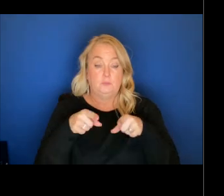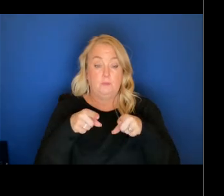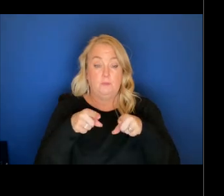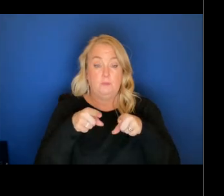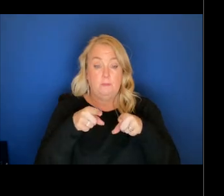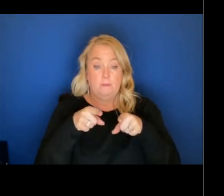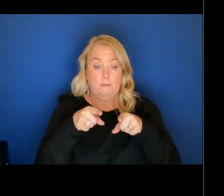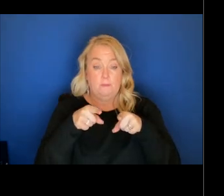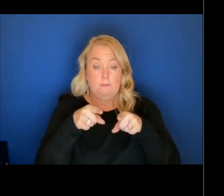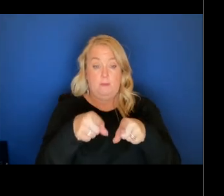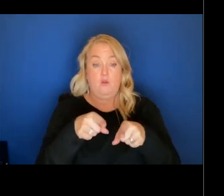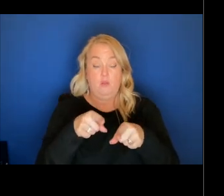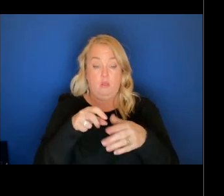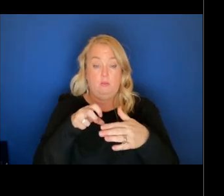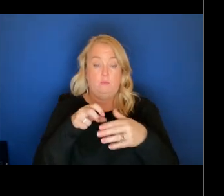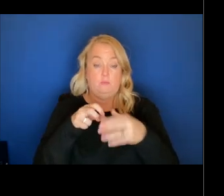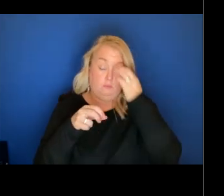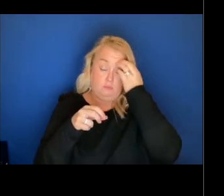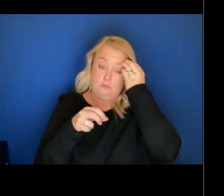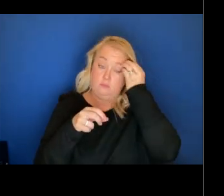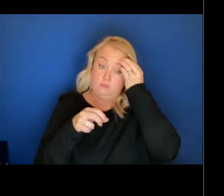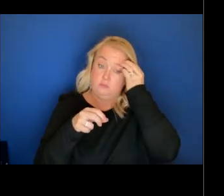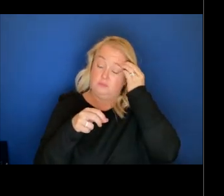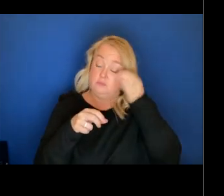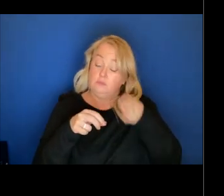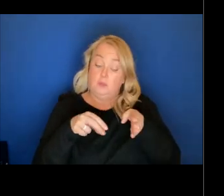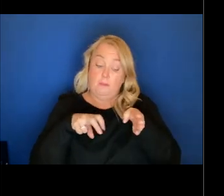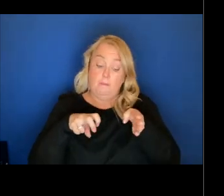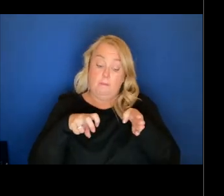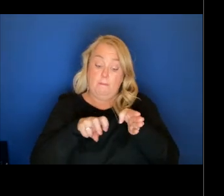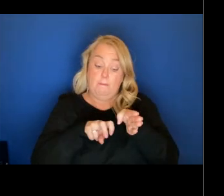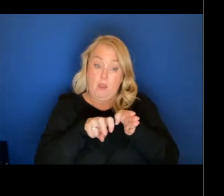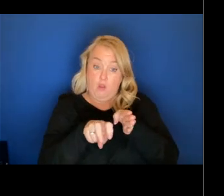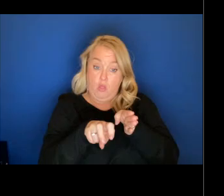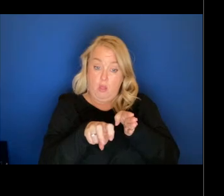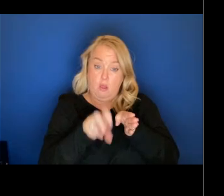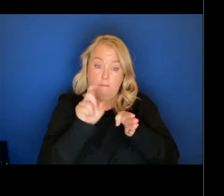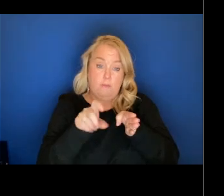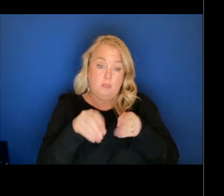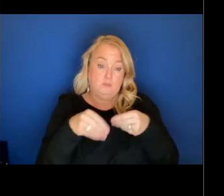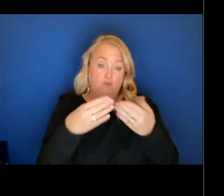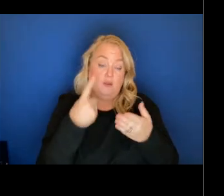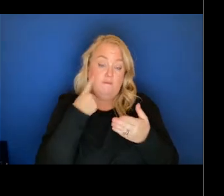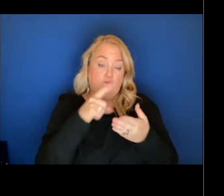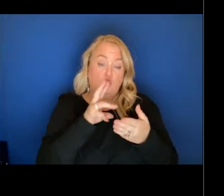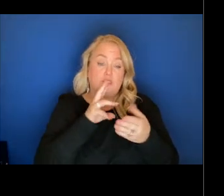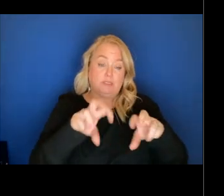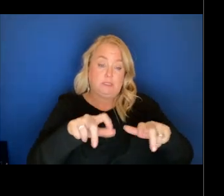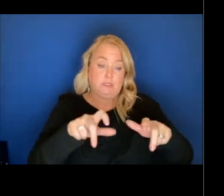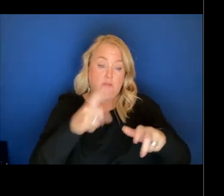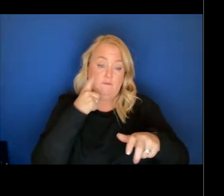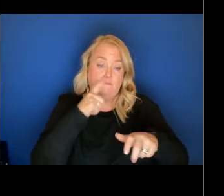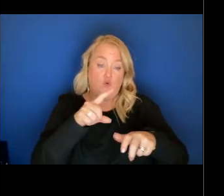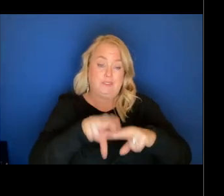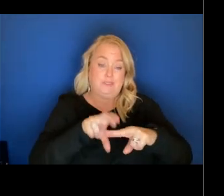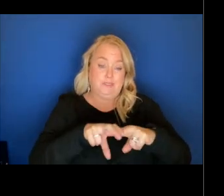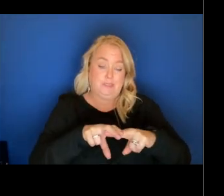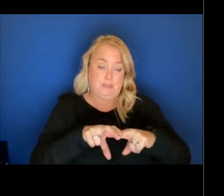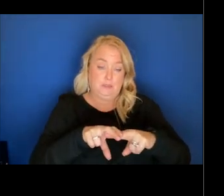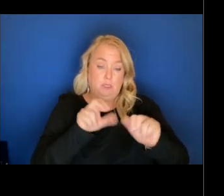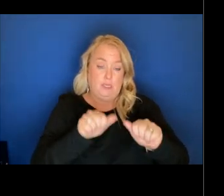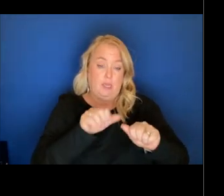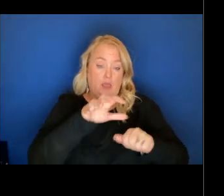Our fourth knowledge check. A parallel approach must be provided at sinks so that a seated user can